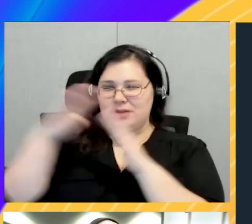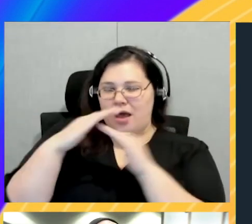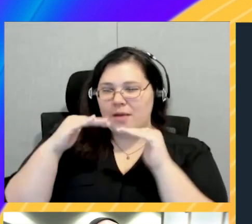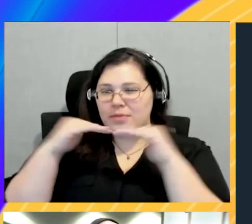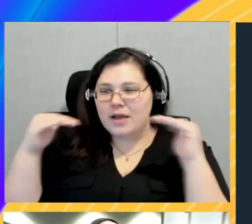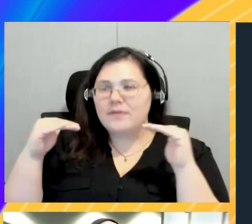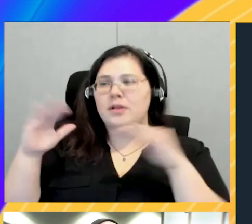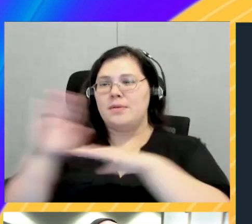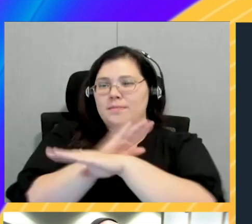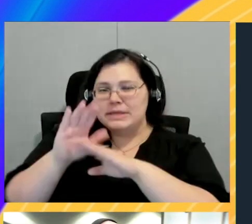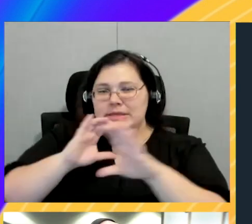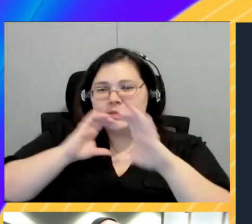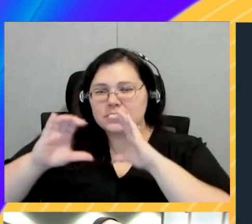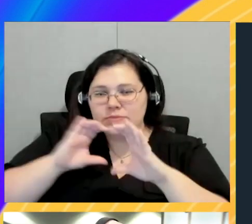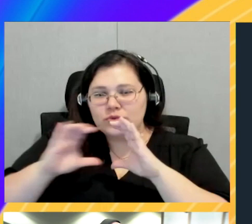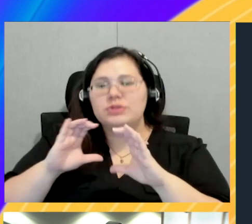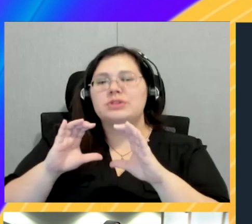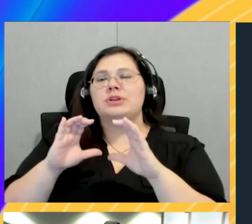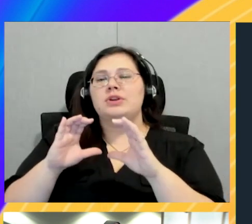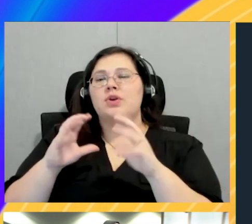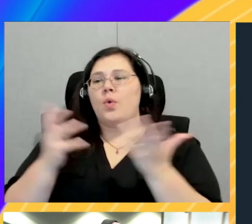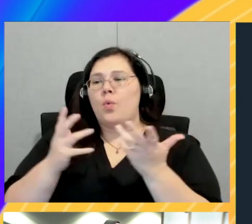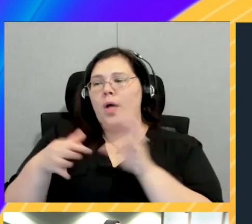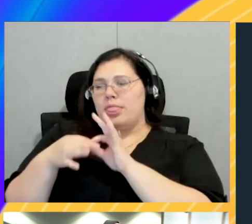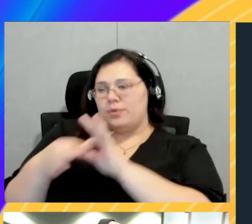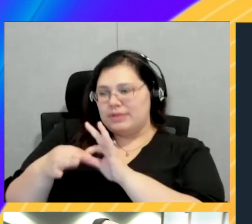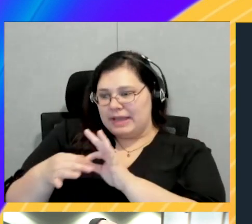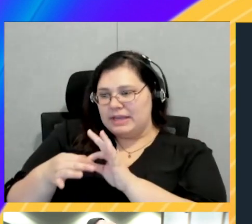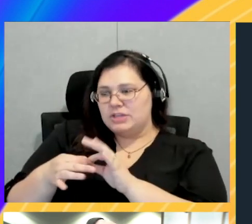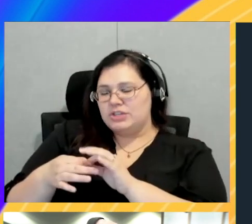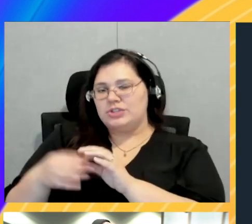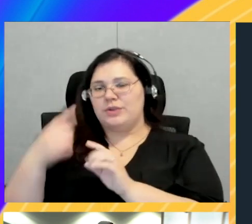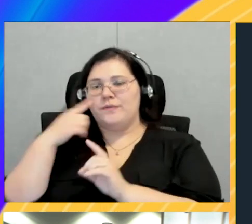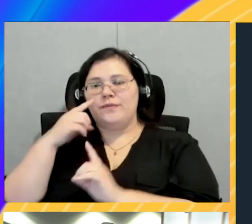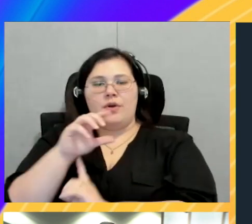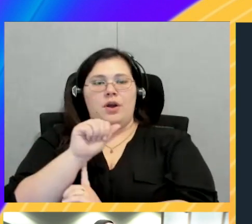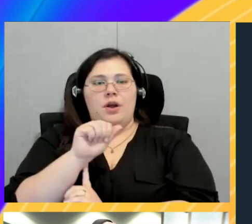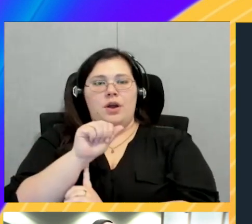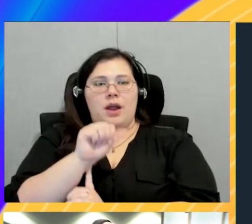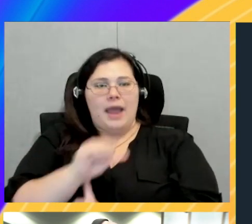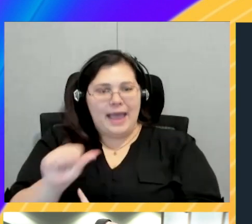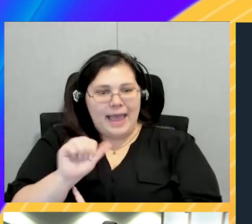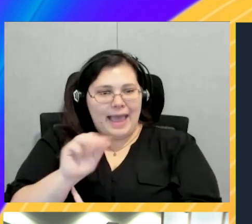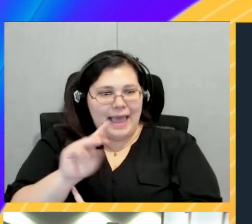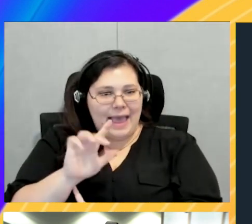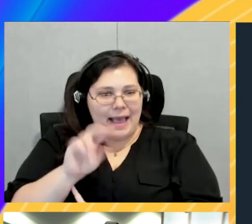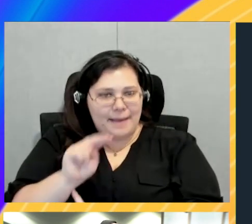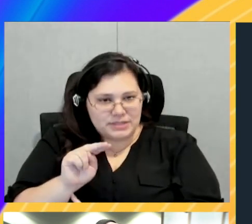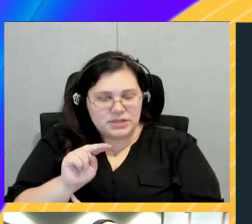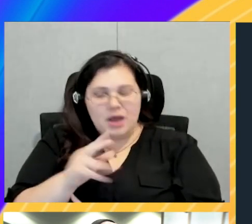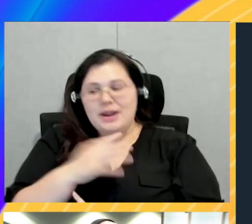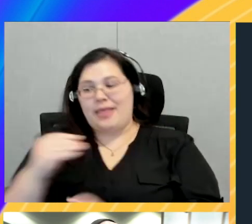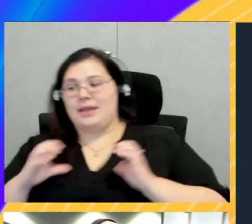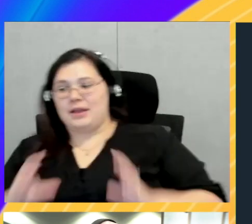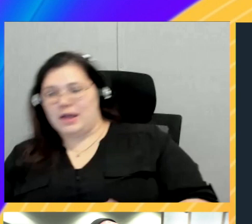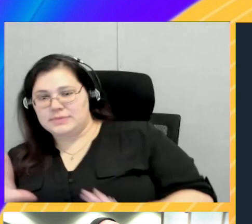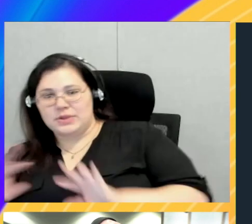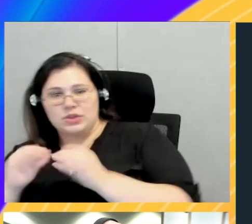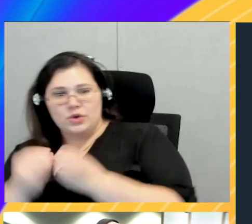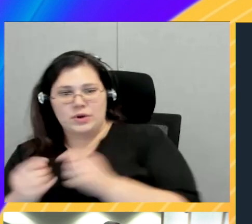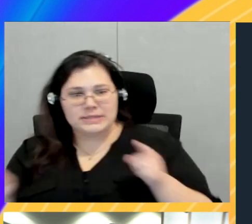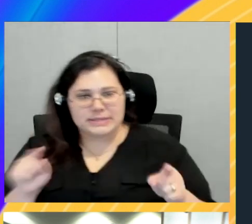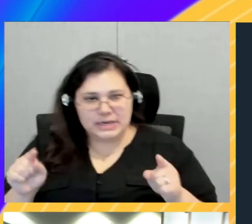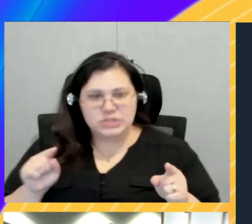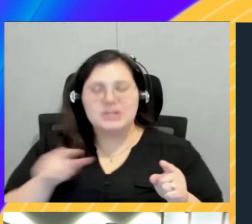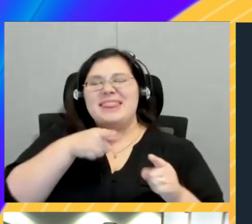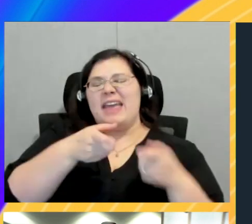the relationship between Amazon as an organization and the customer is as an organization, they run that side of it. And then the